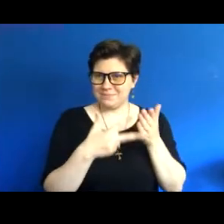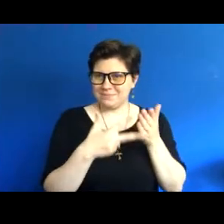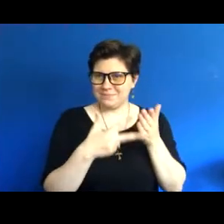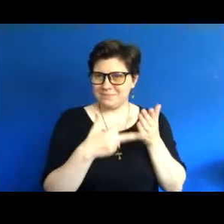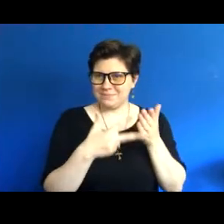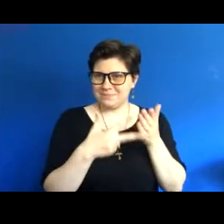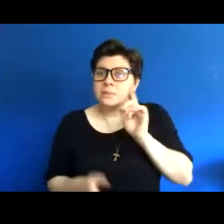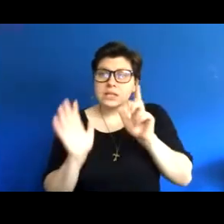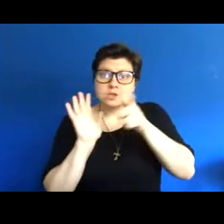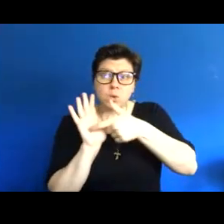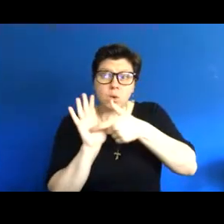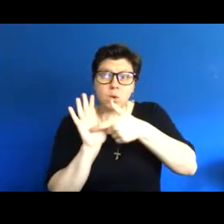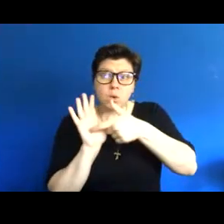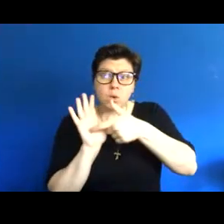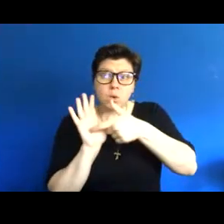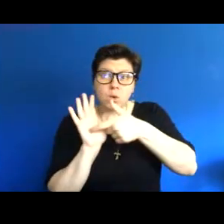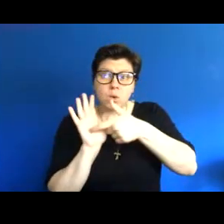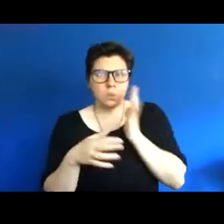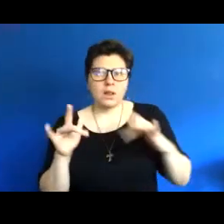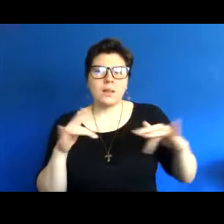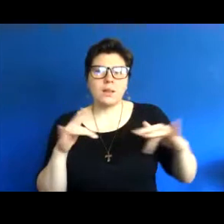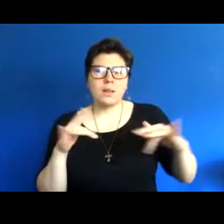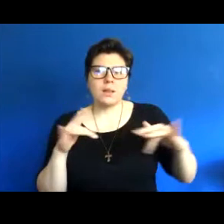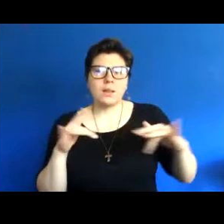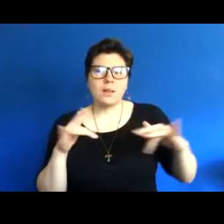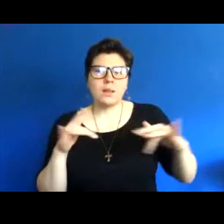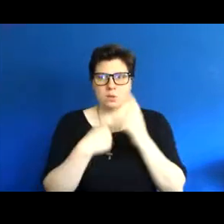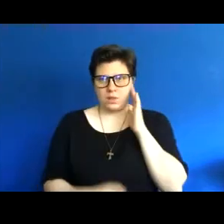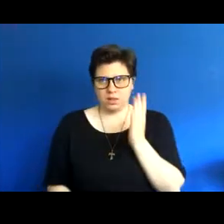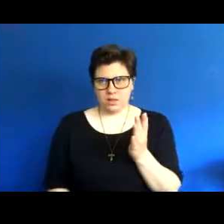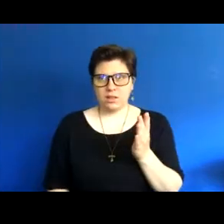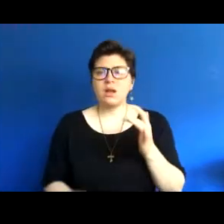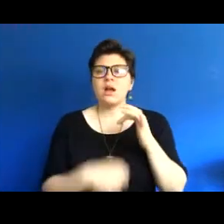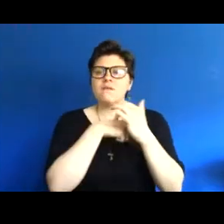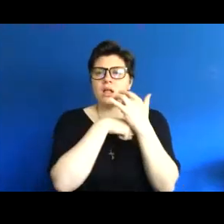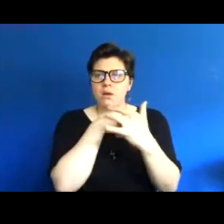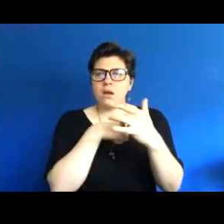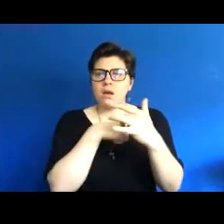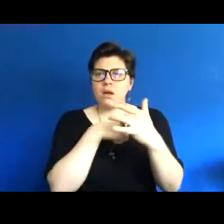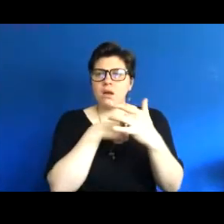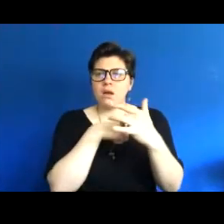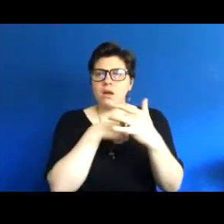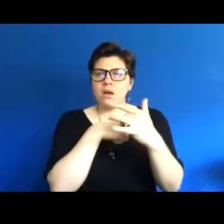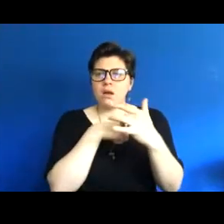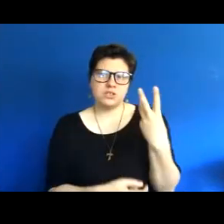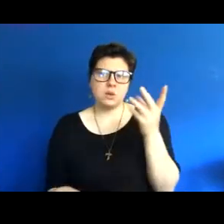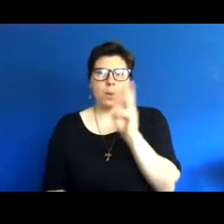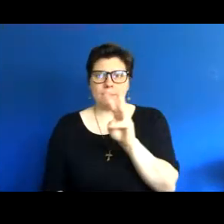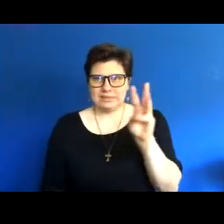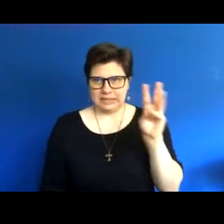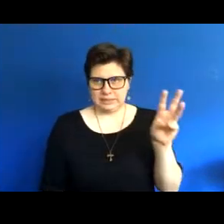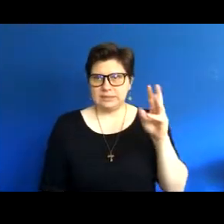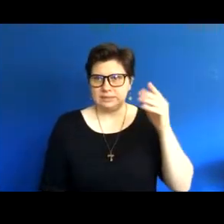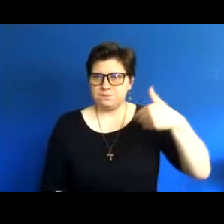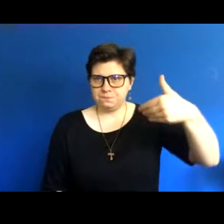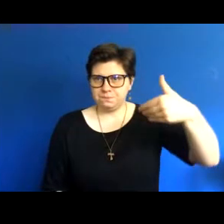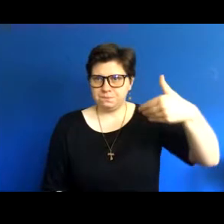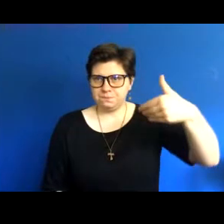our webinar today will be recorded and available in the Archdiocese of Washington website in the coming